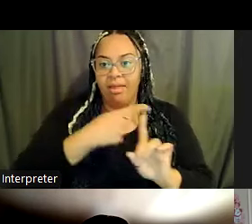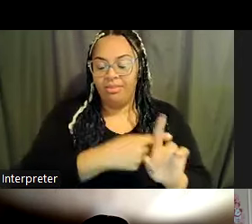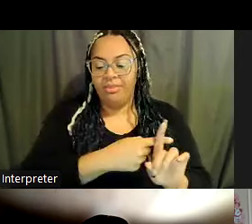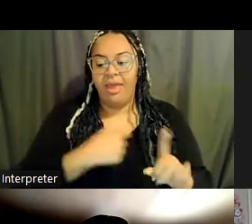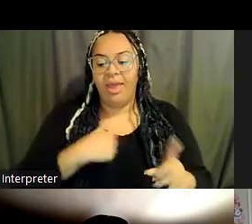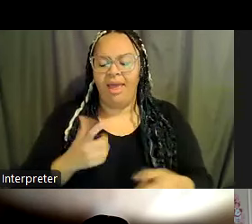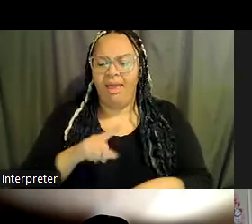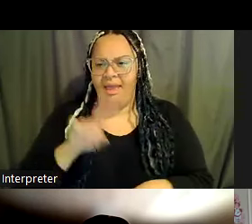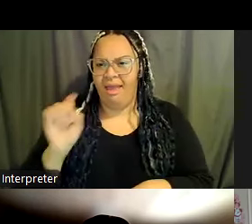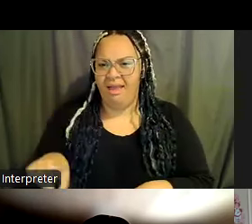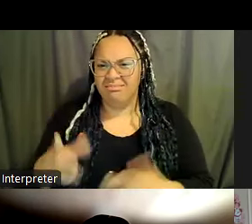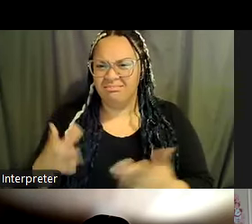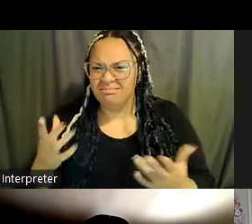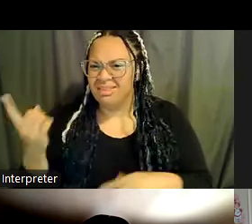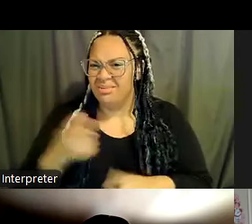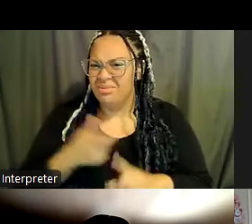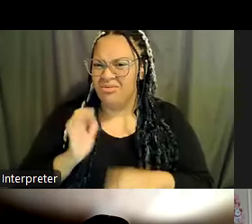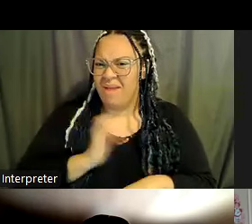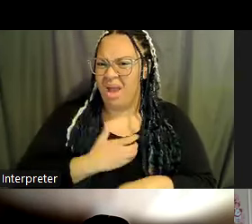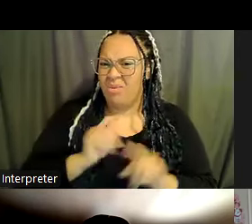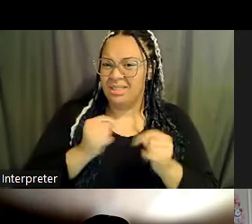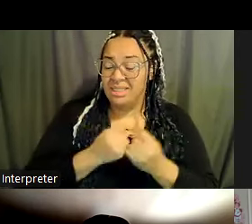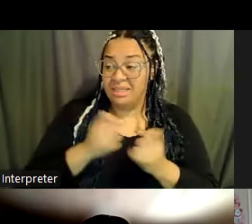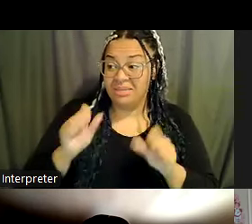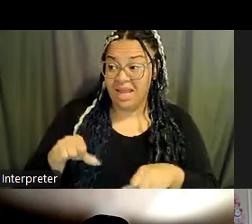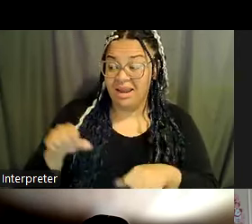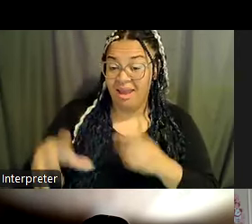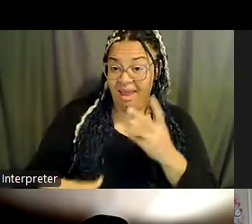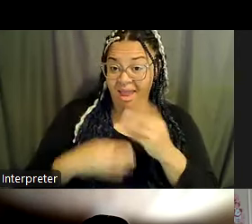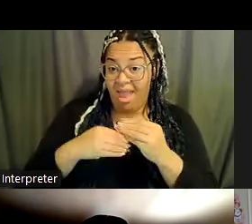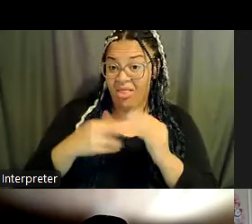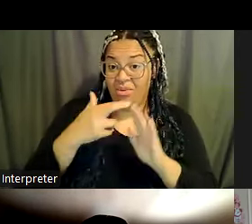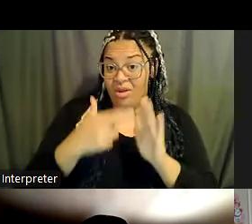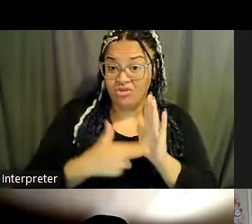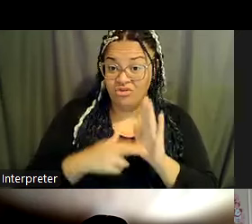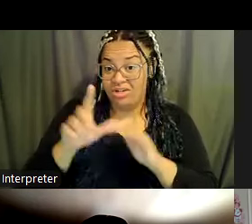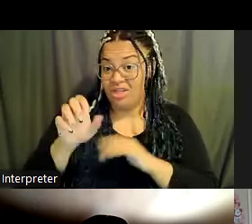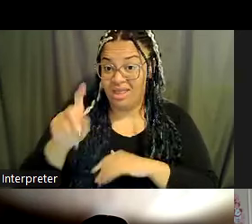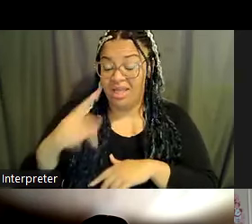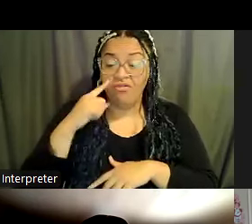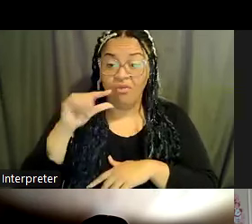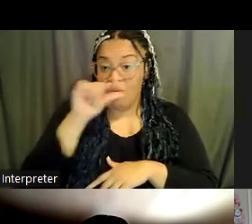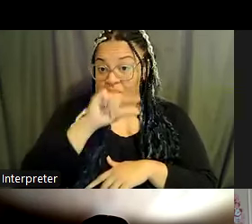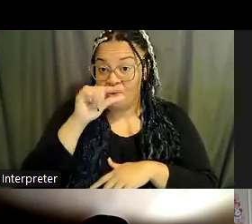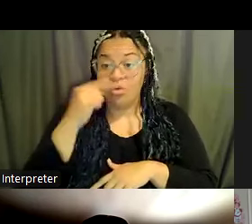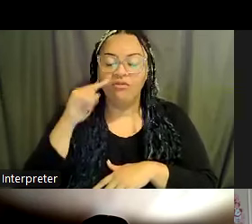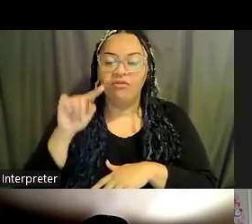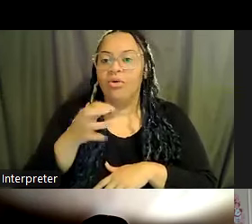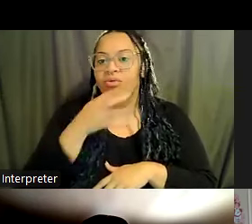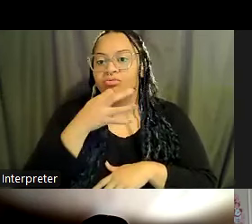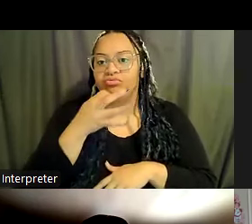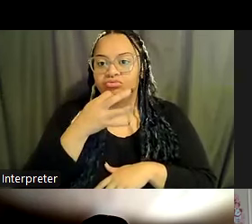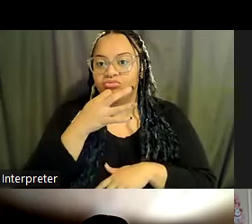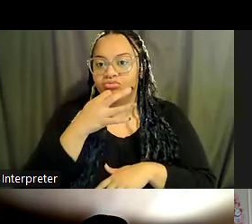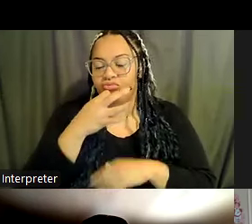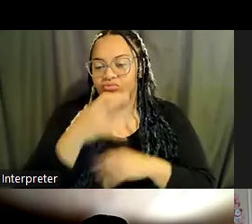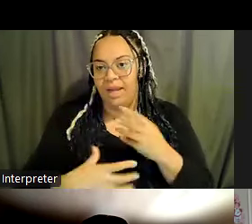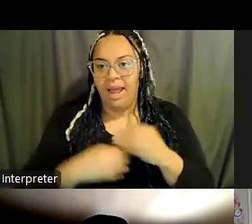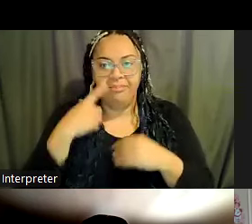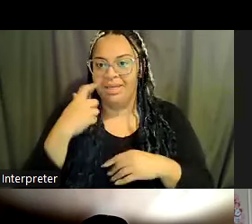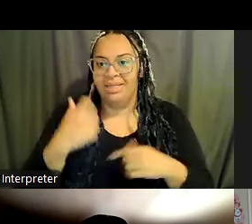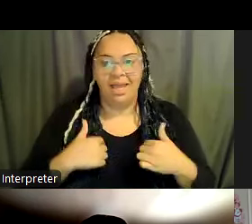somebody from our team can drop the registration link for our Google form for those upcoming open trainings, because I